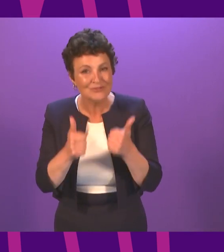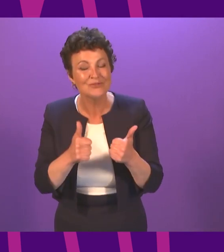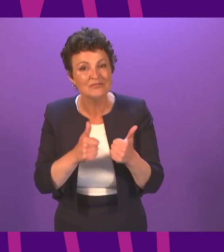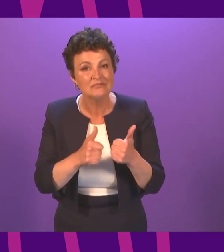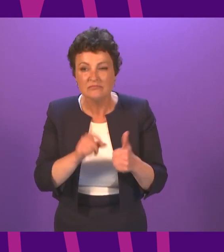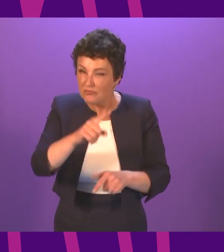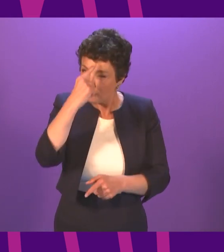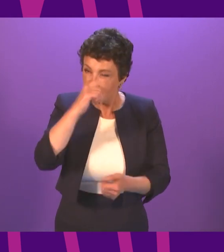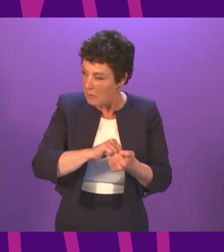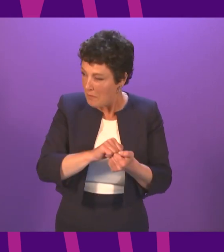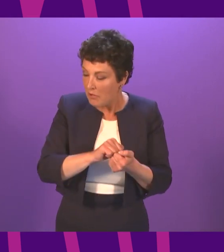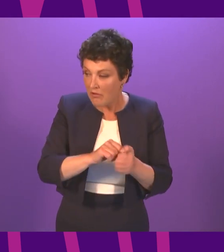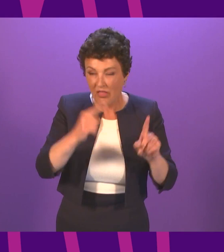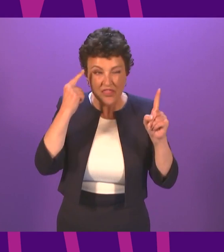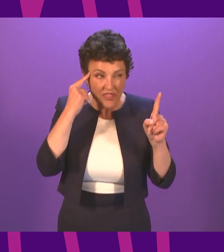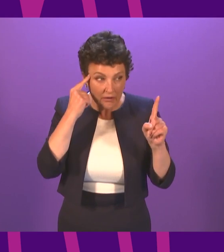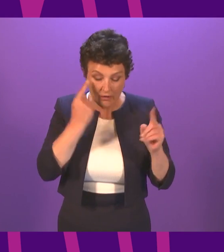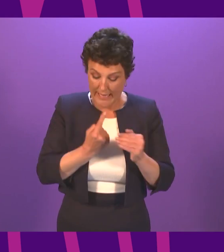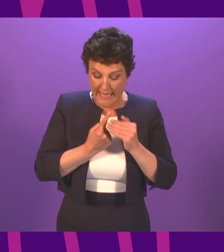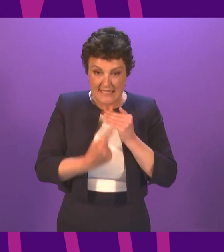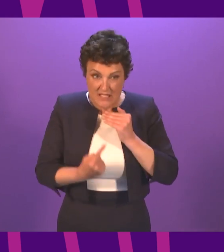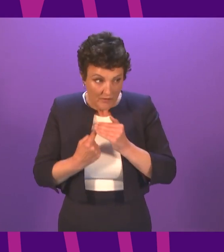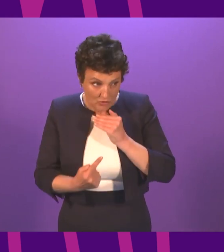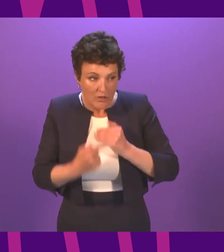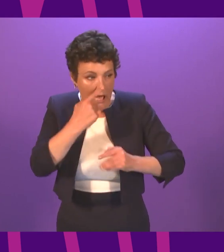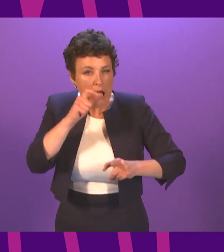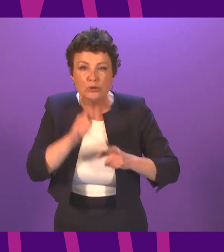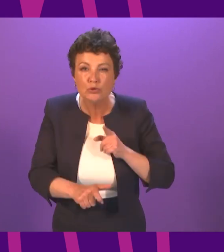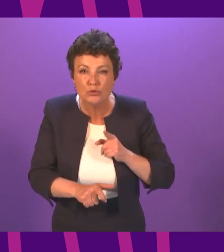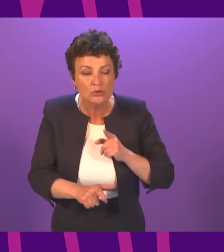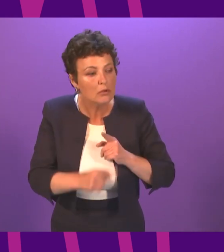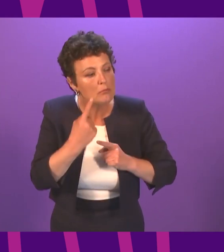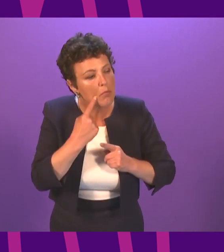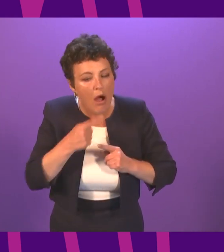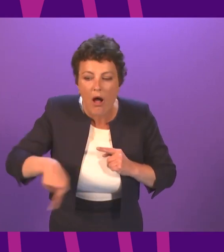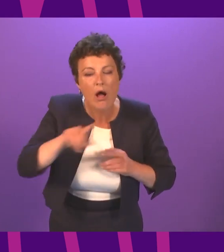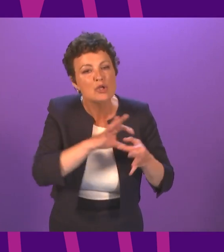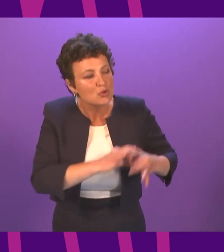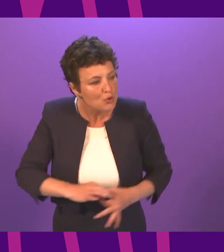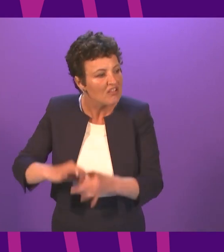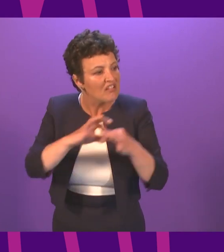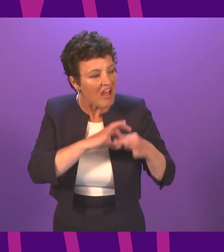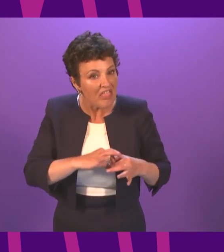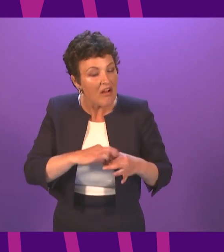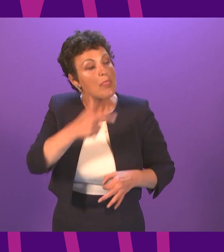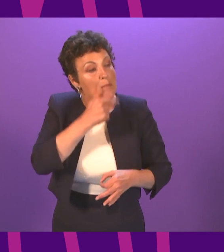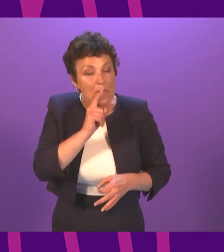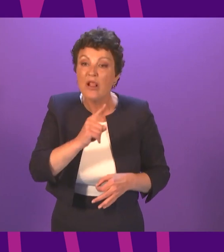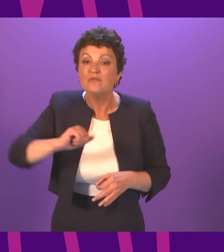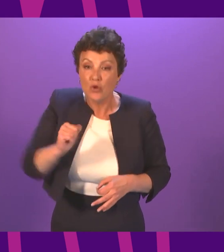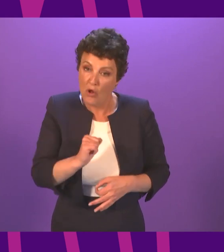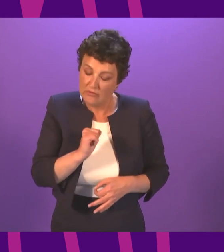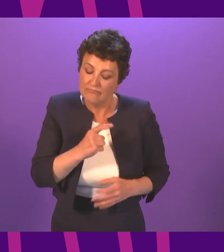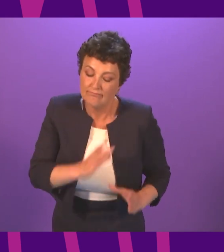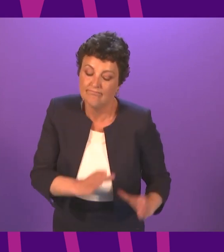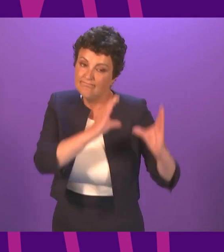and resolve not just individually but also collectively to live up to the expectations Scotland has vested in us. Out of these